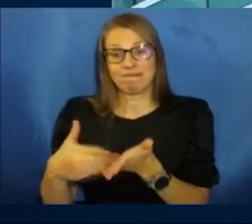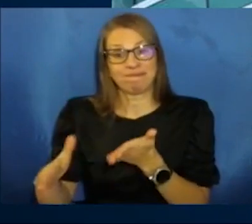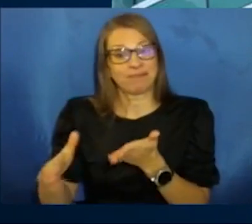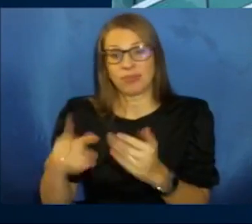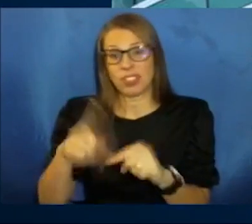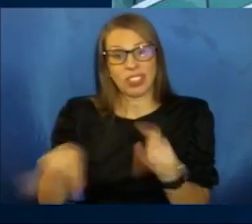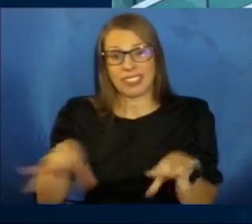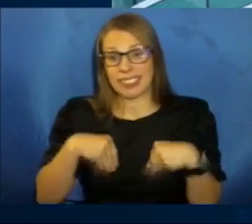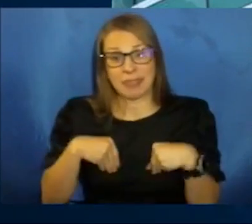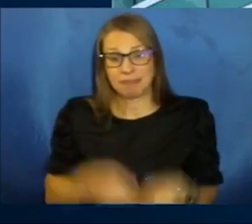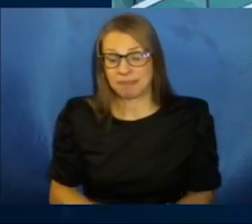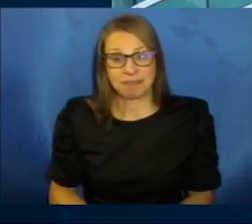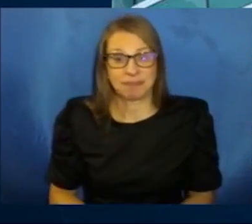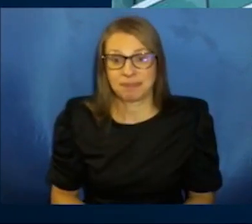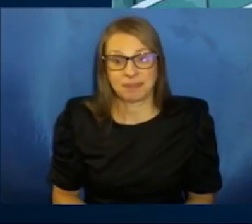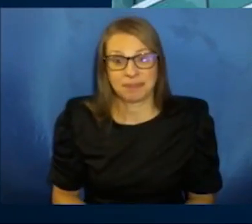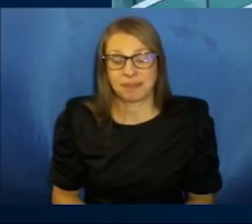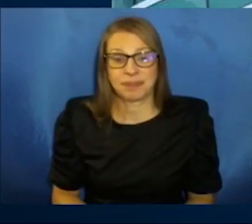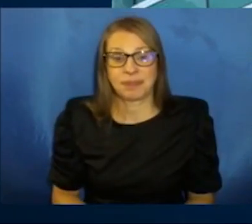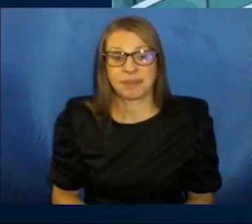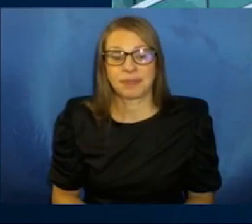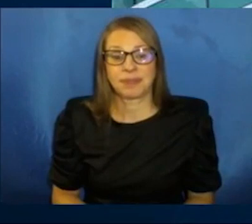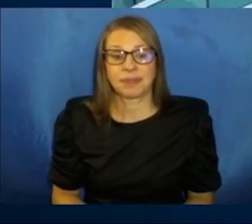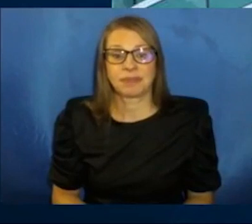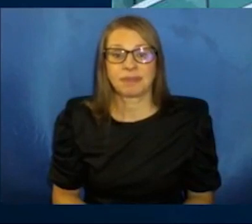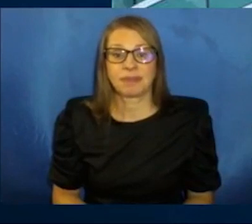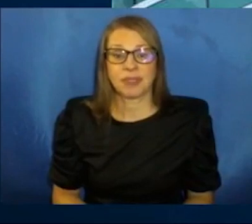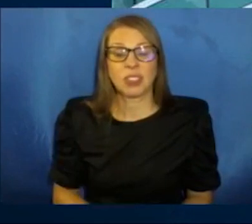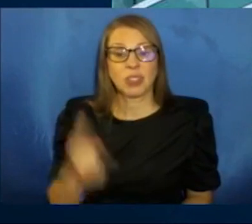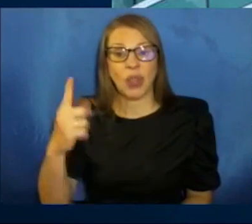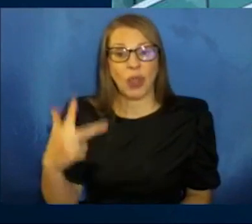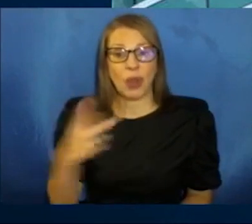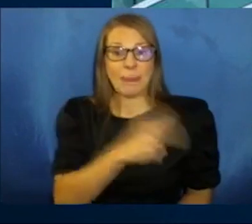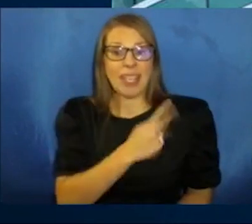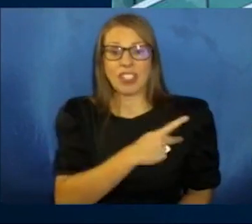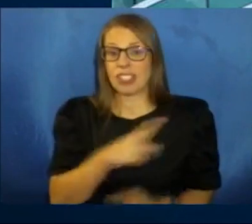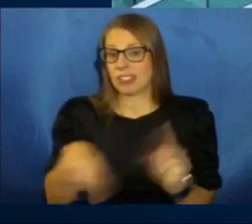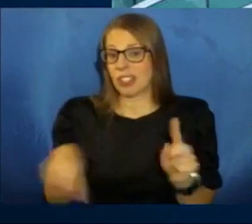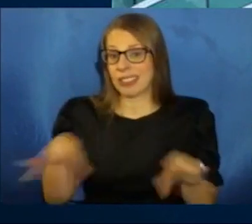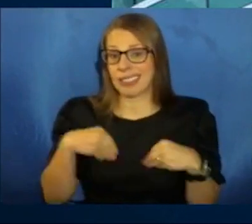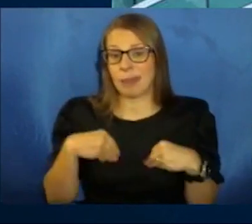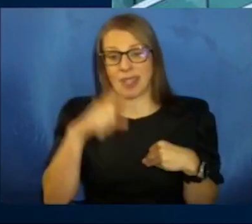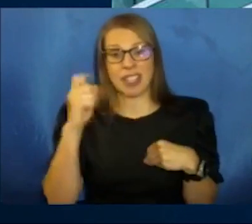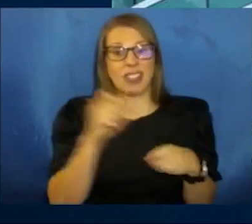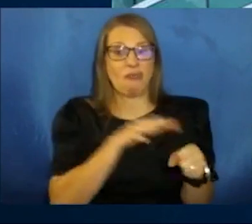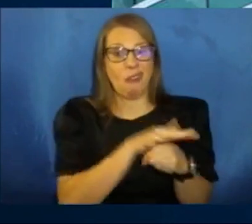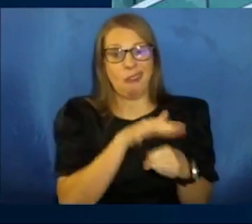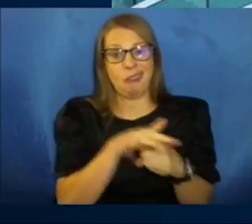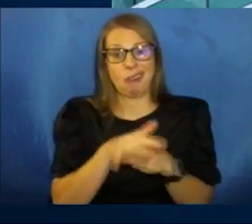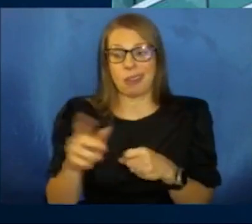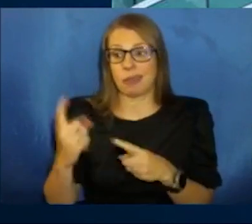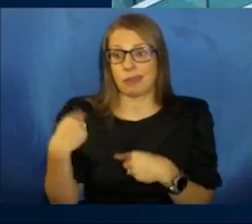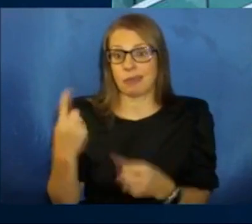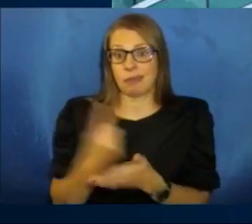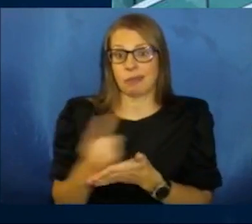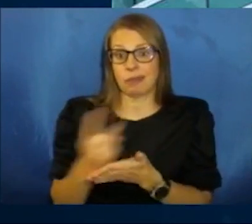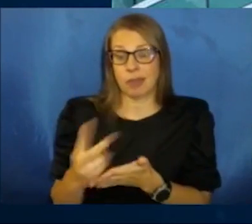take about a third of those. But in the past few weeks, it's been like nothing I've ever seen. And